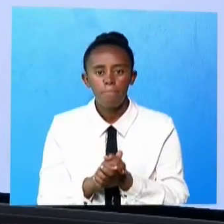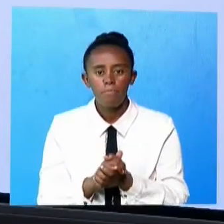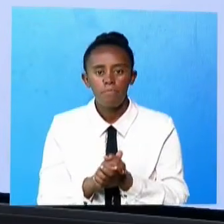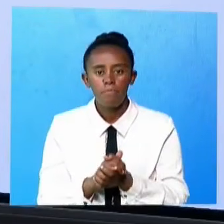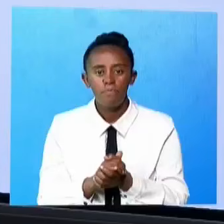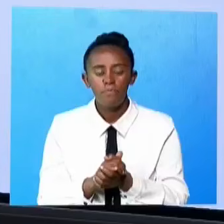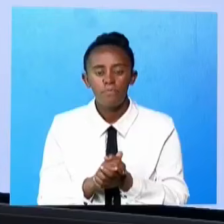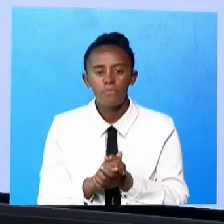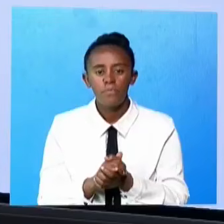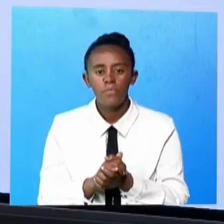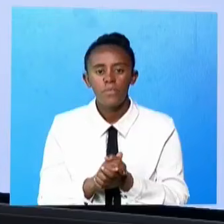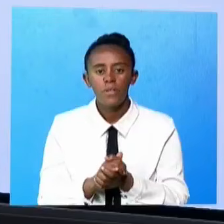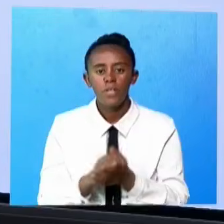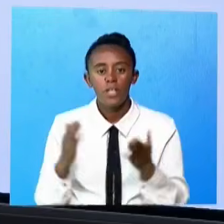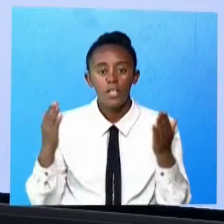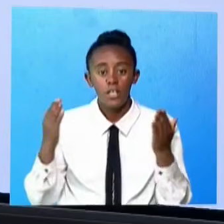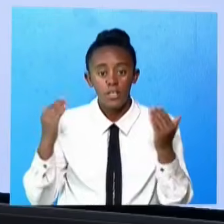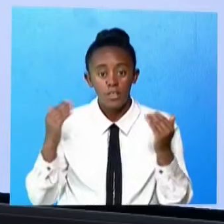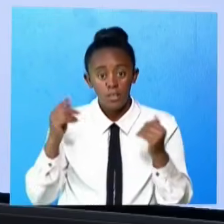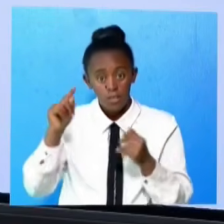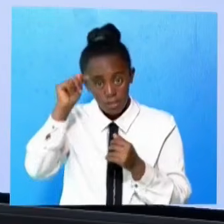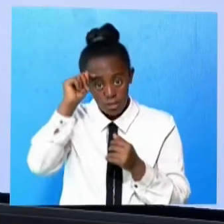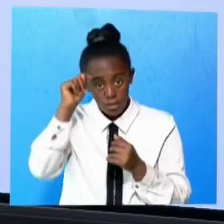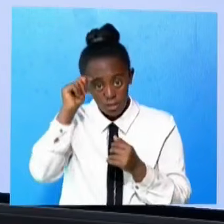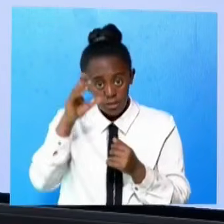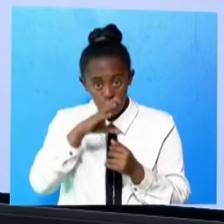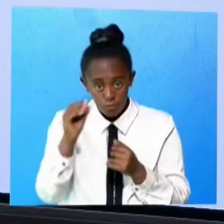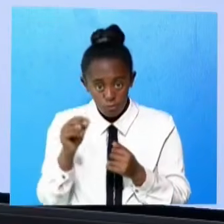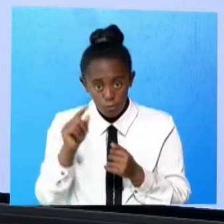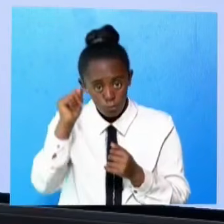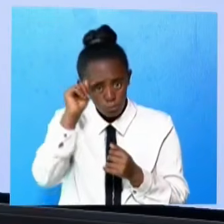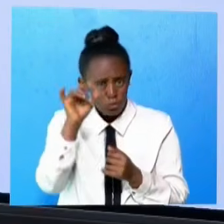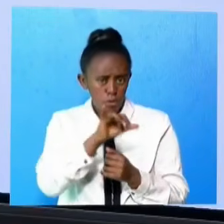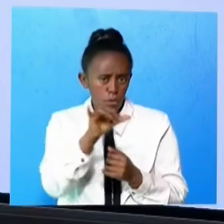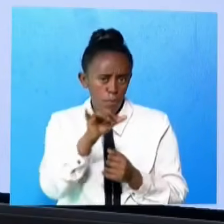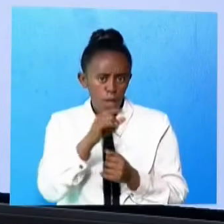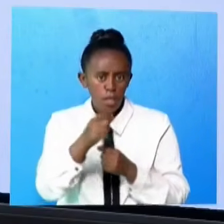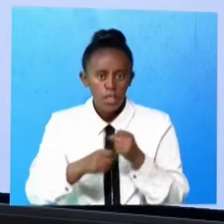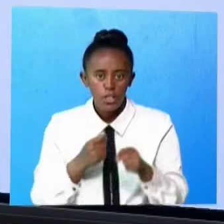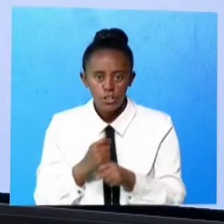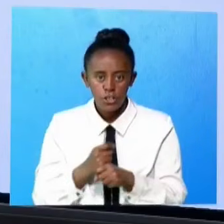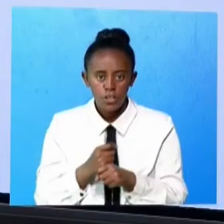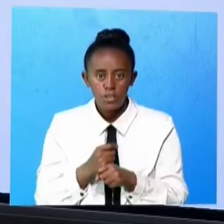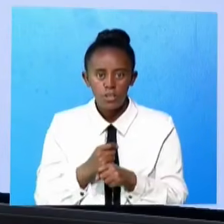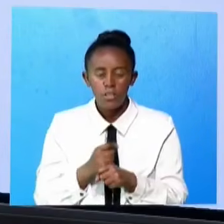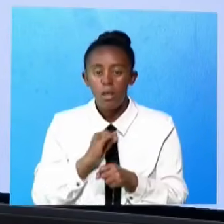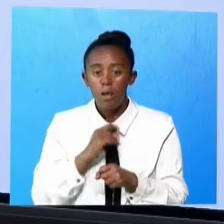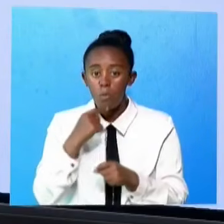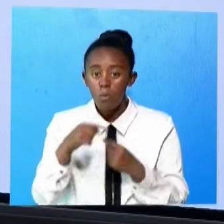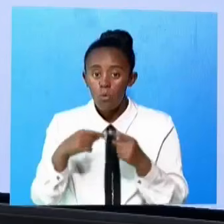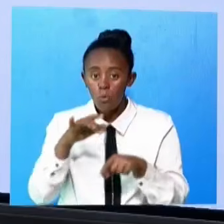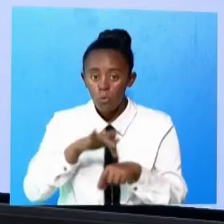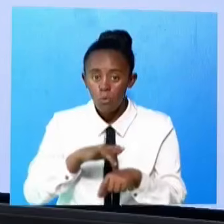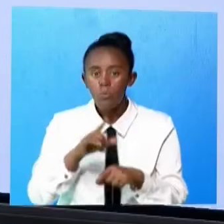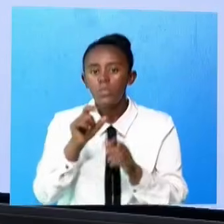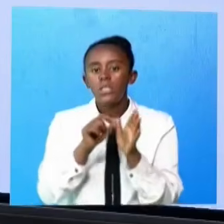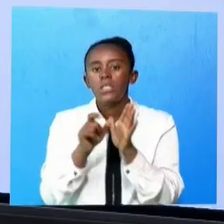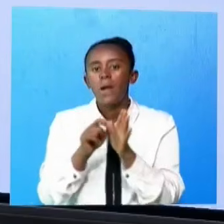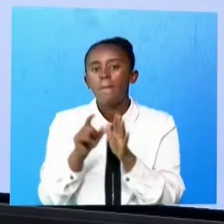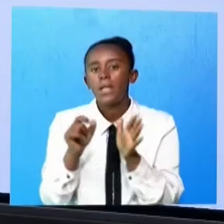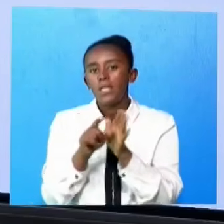Exactly. Tasfu and Tola are similar in their age. Therefore, I'm going to give you one sample example for